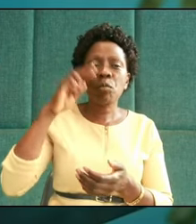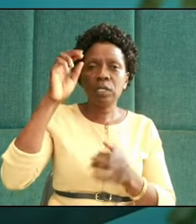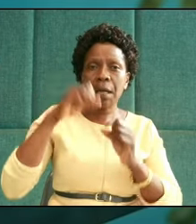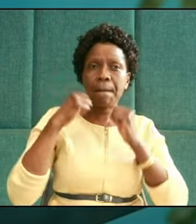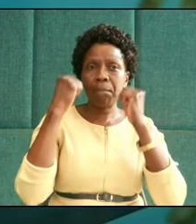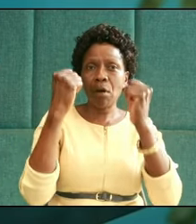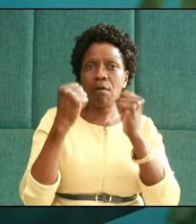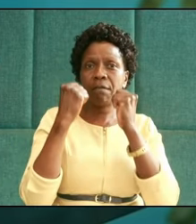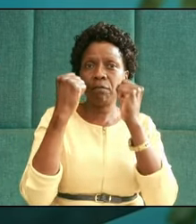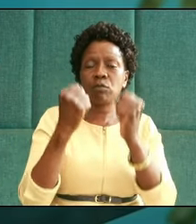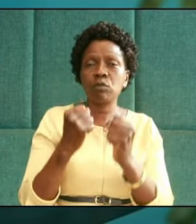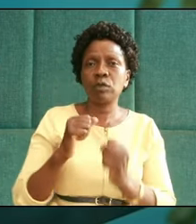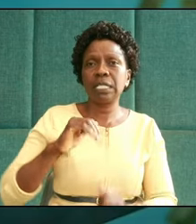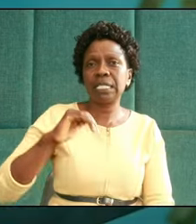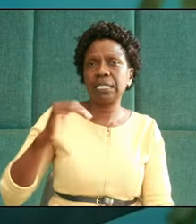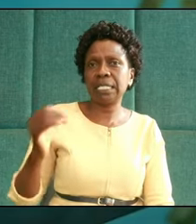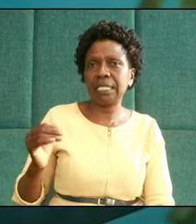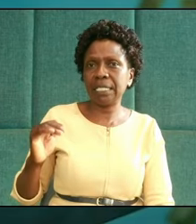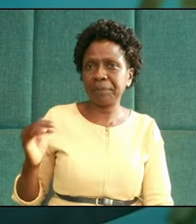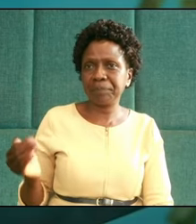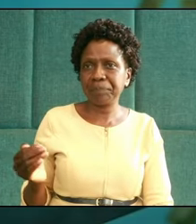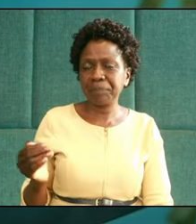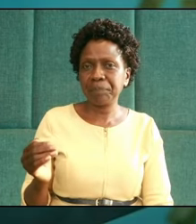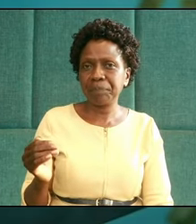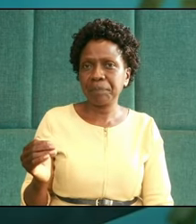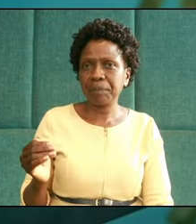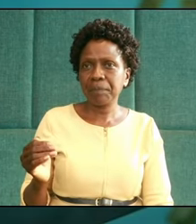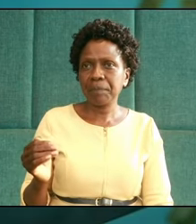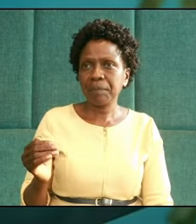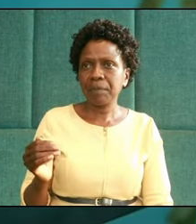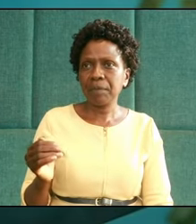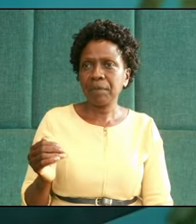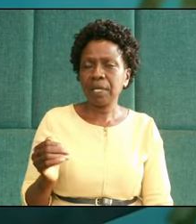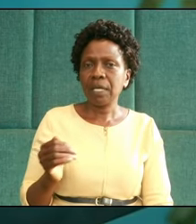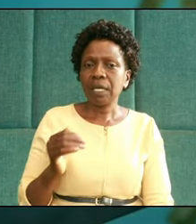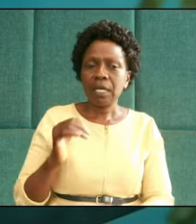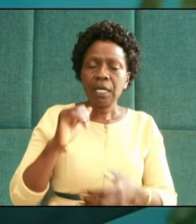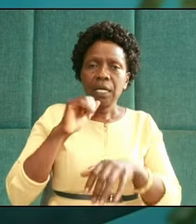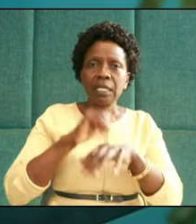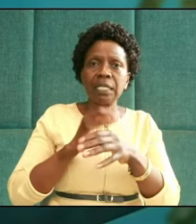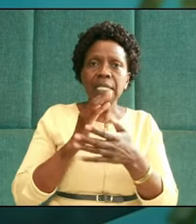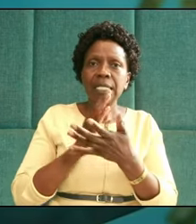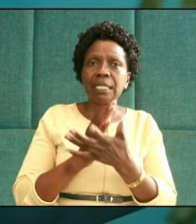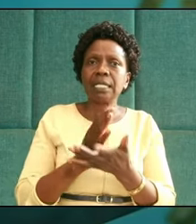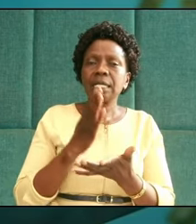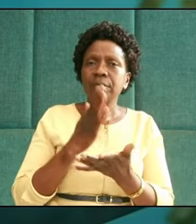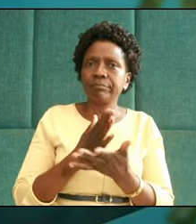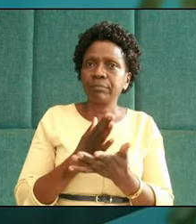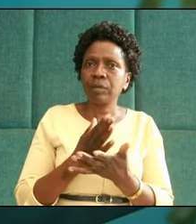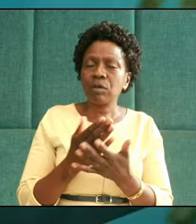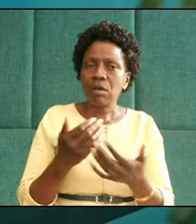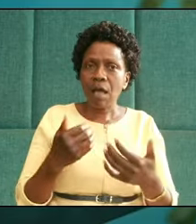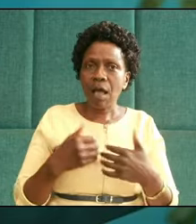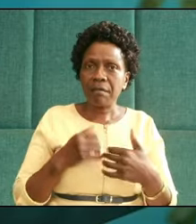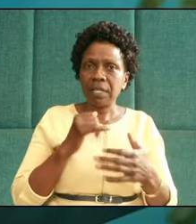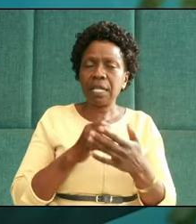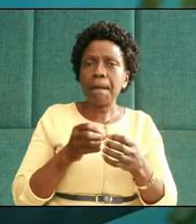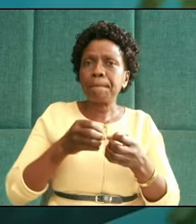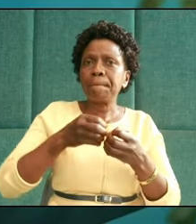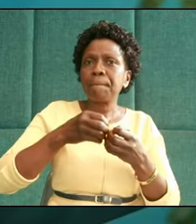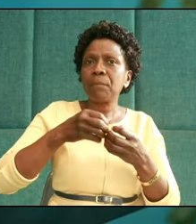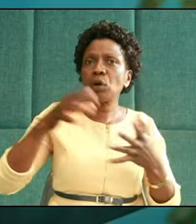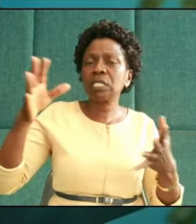city. When it is the clearest, if you have it, it's the